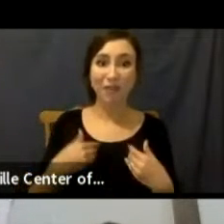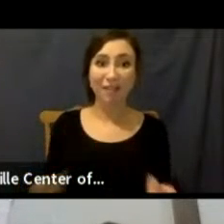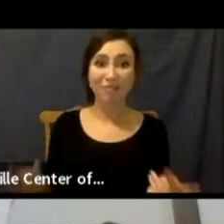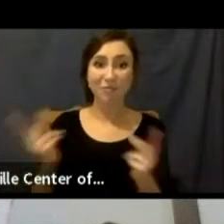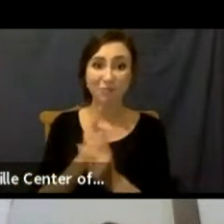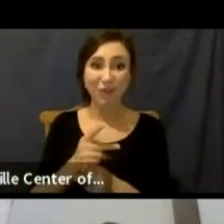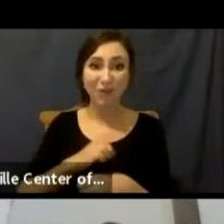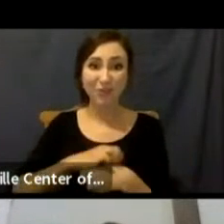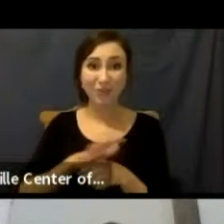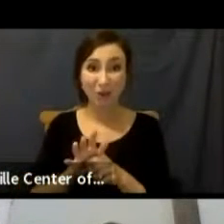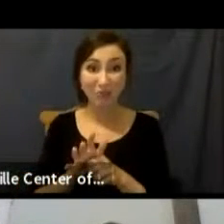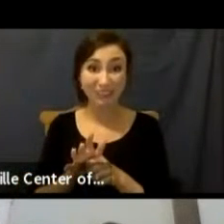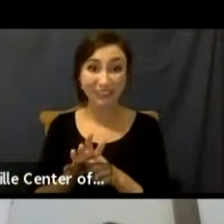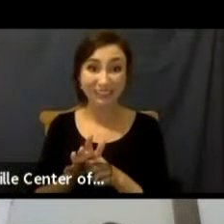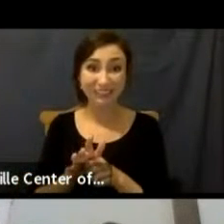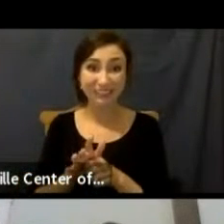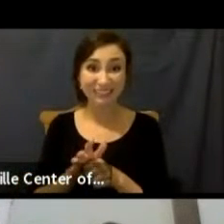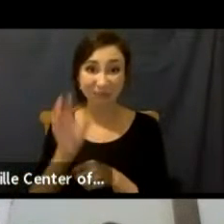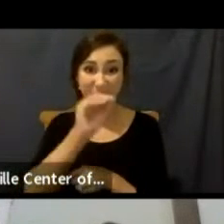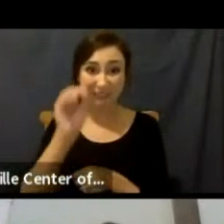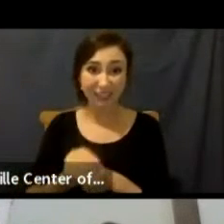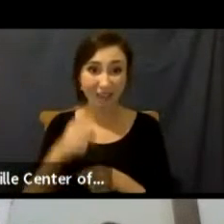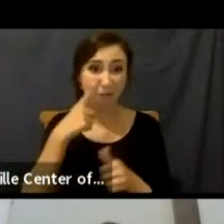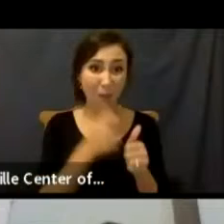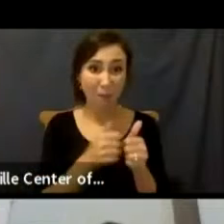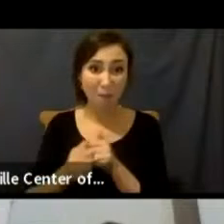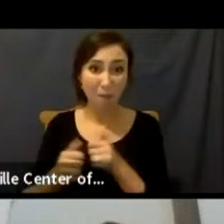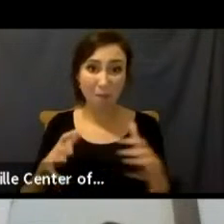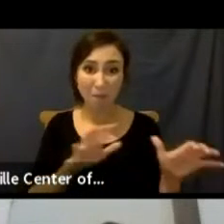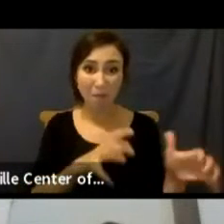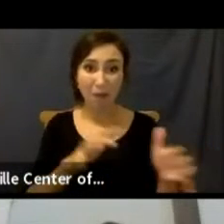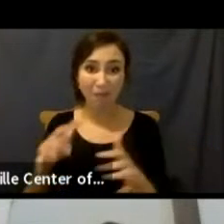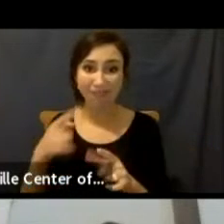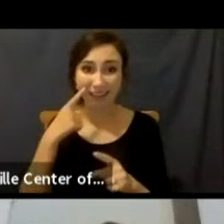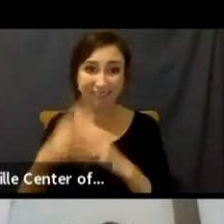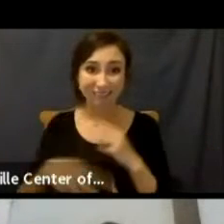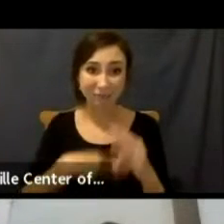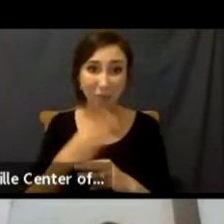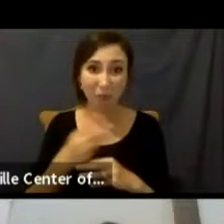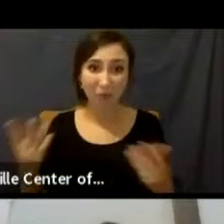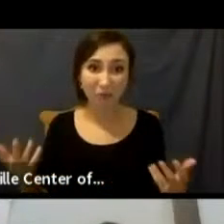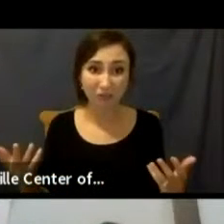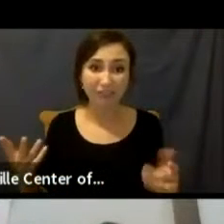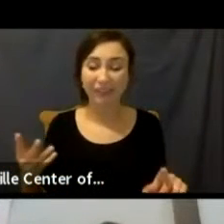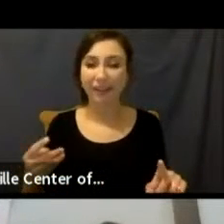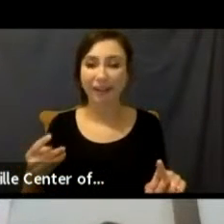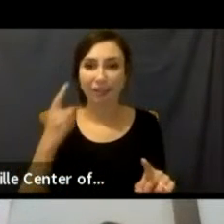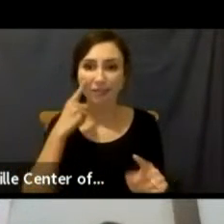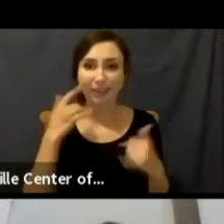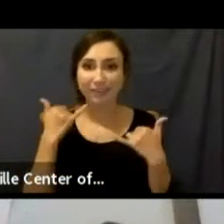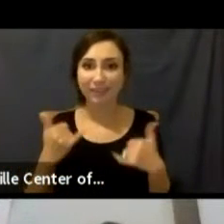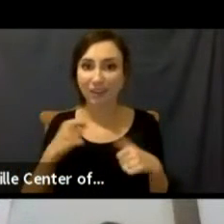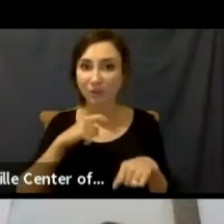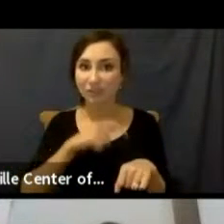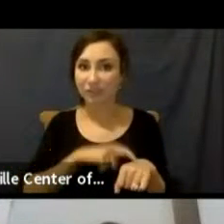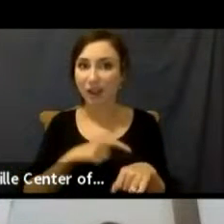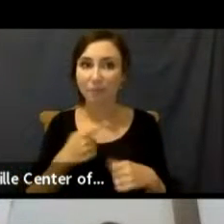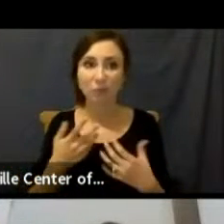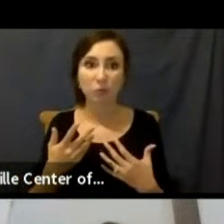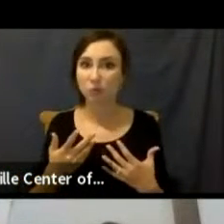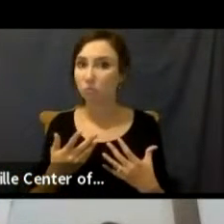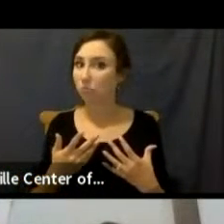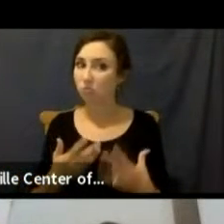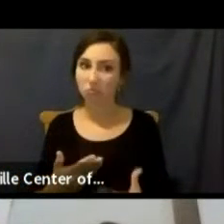COVID, percentages per population in the world. So I think now's our time to strike with this. I